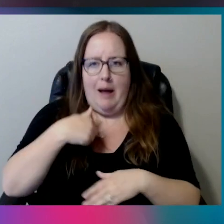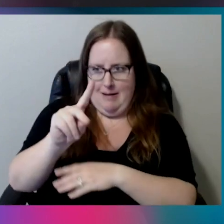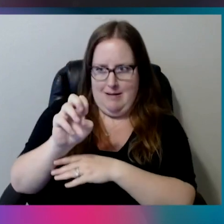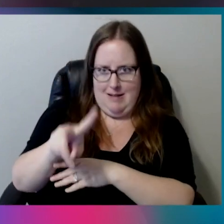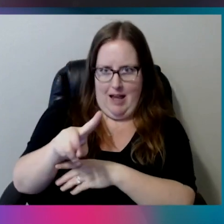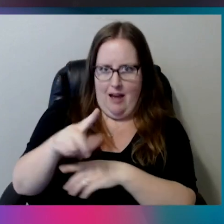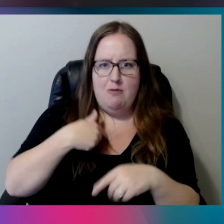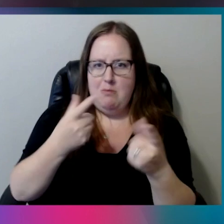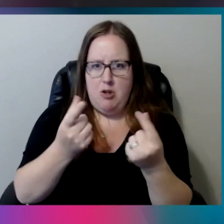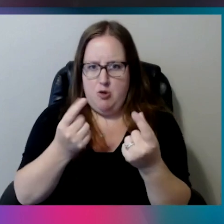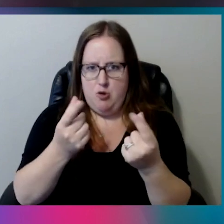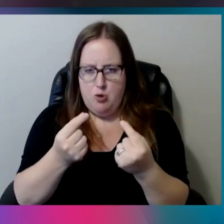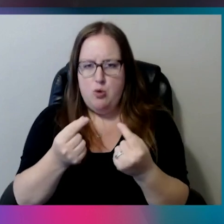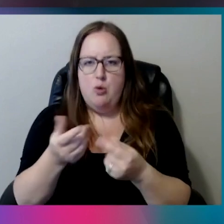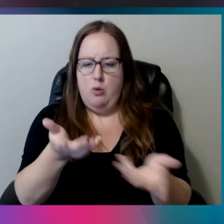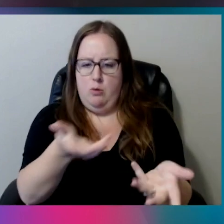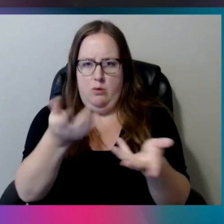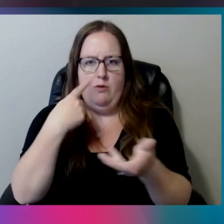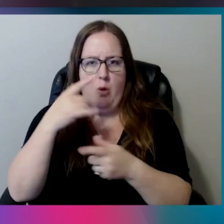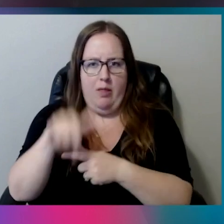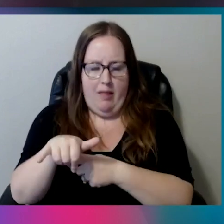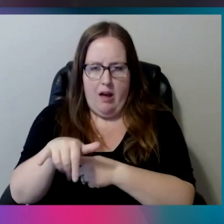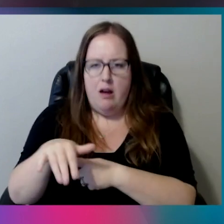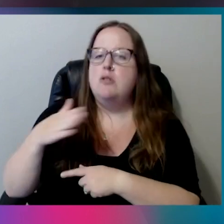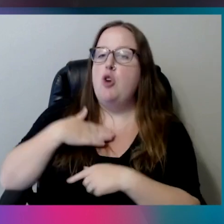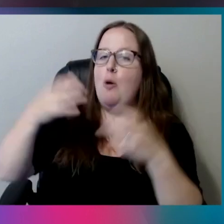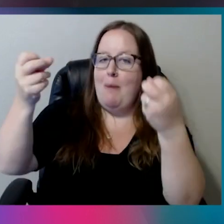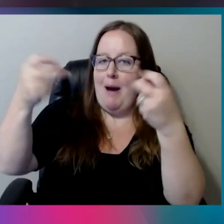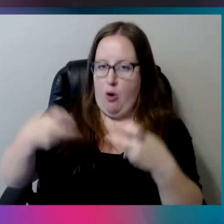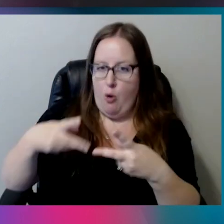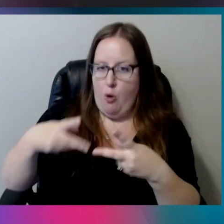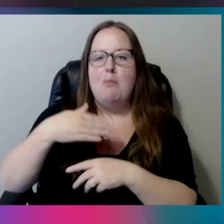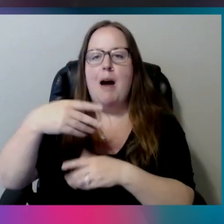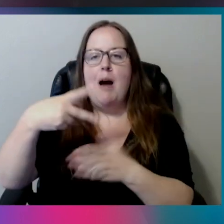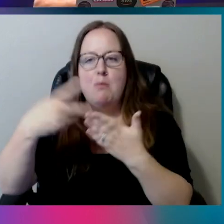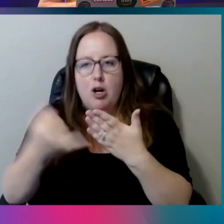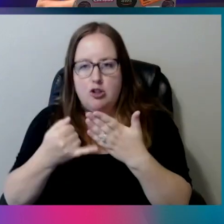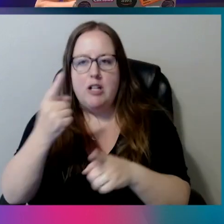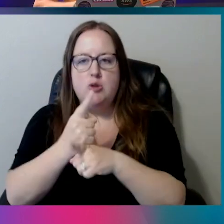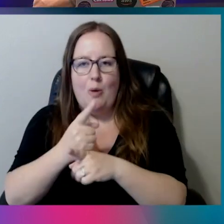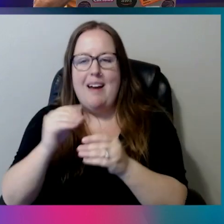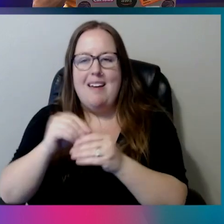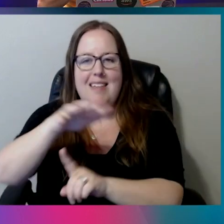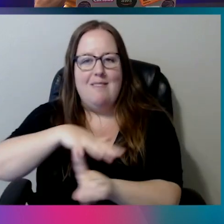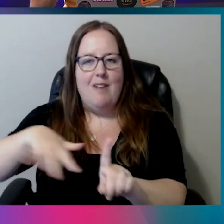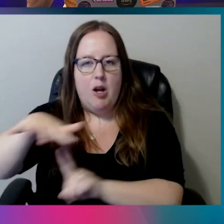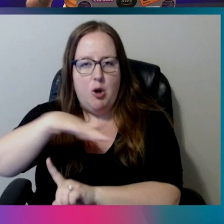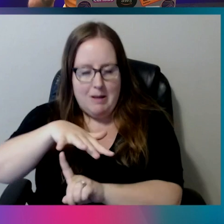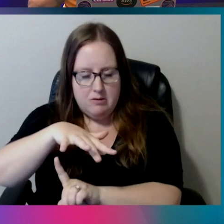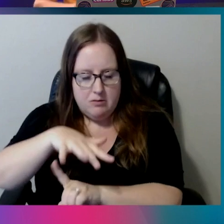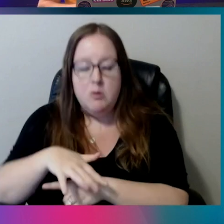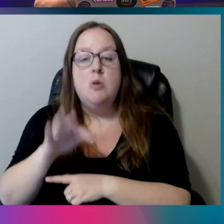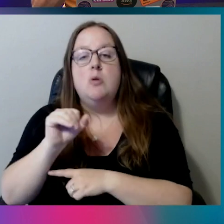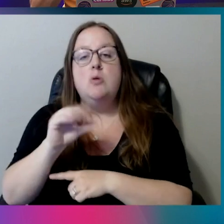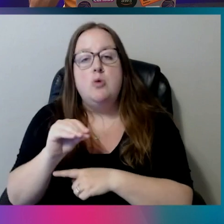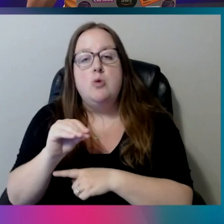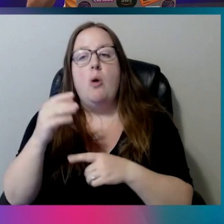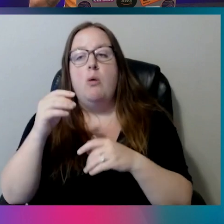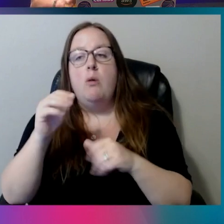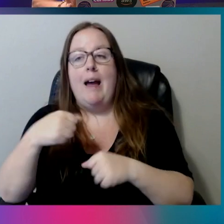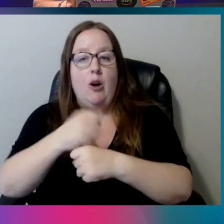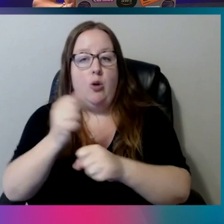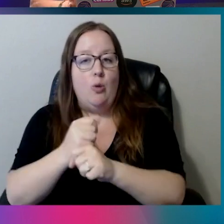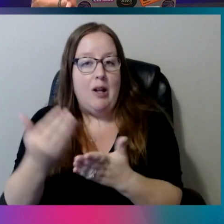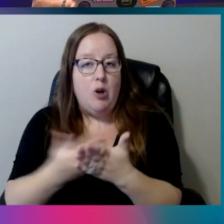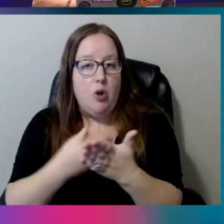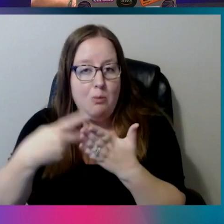and work in? So this is where I'm going to work with my code, my projects, right? So integrated development environment. So Here I can create new projects. We're going to